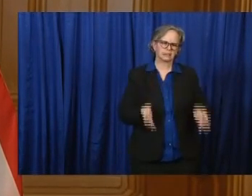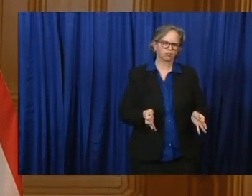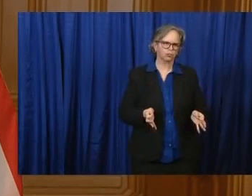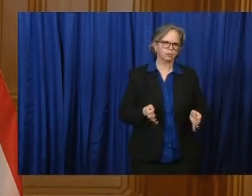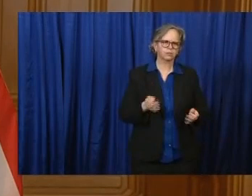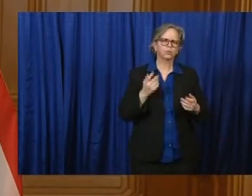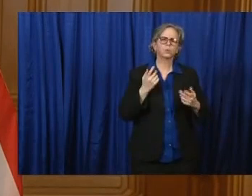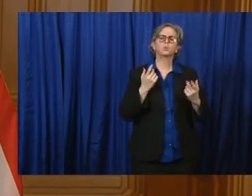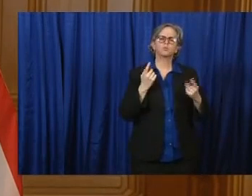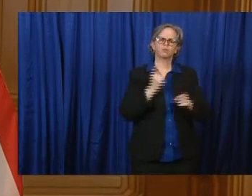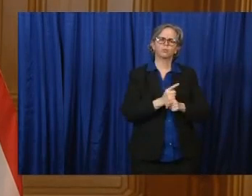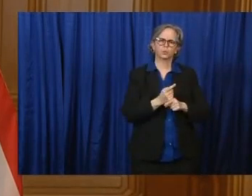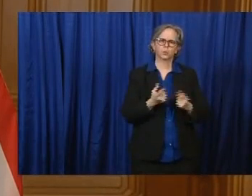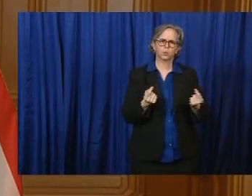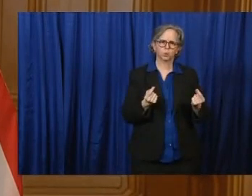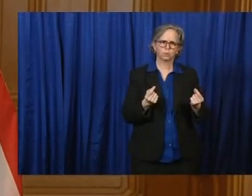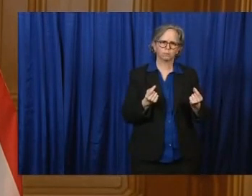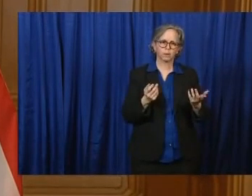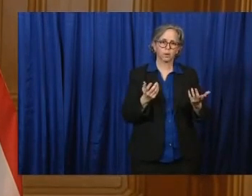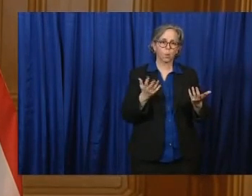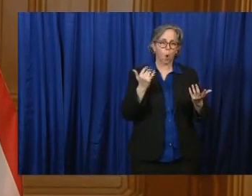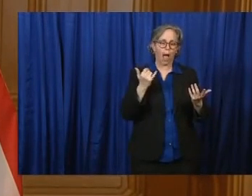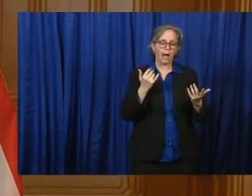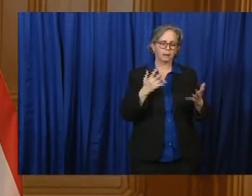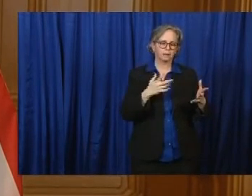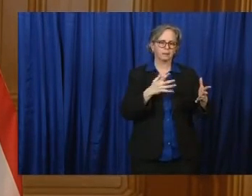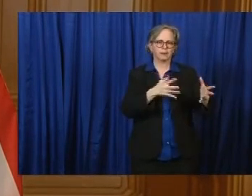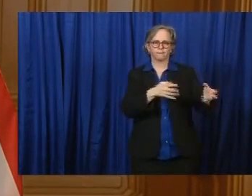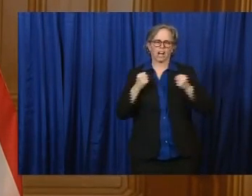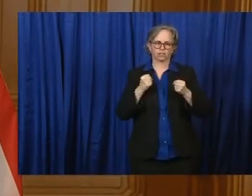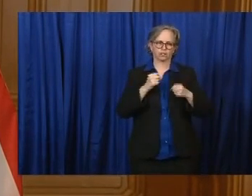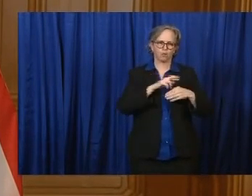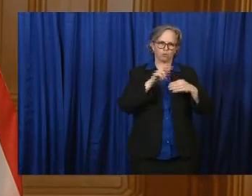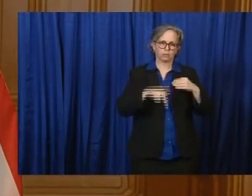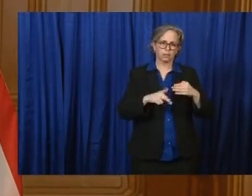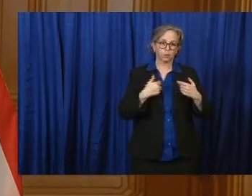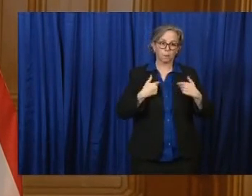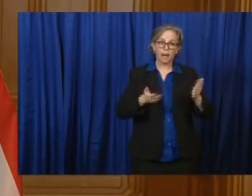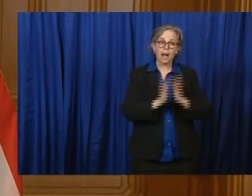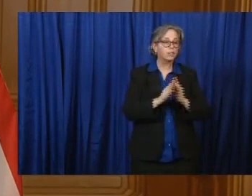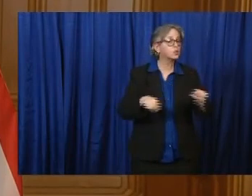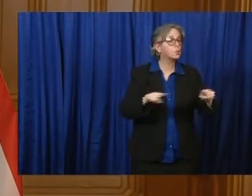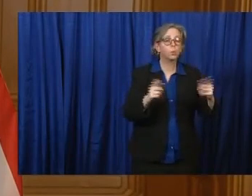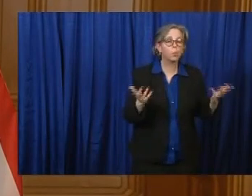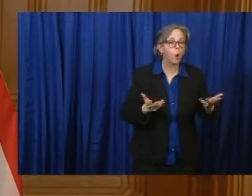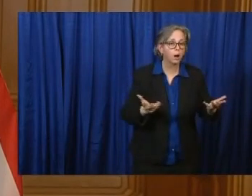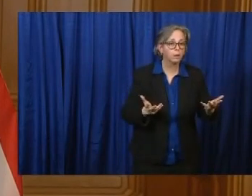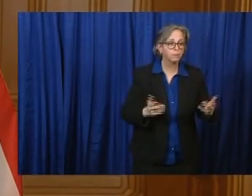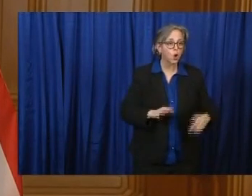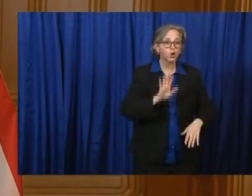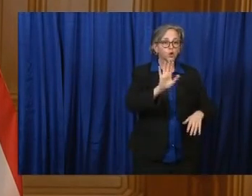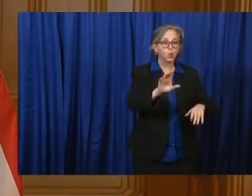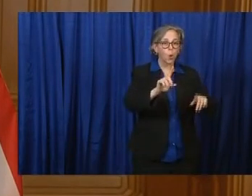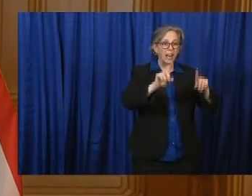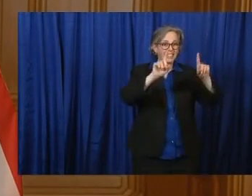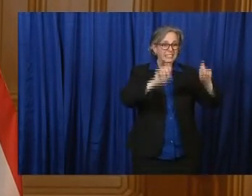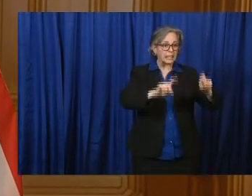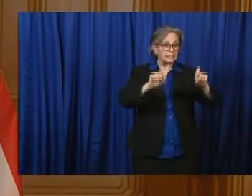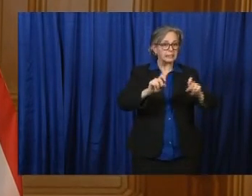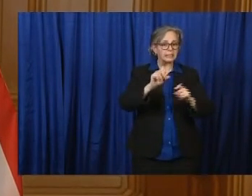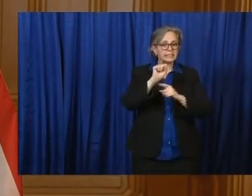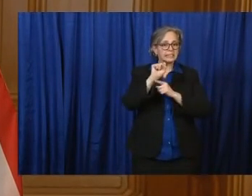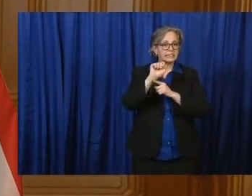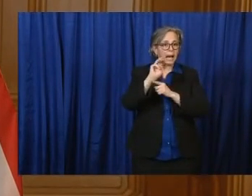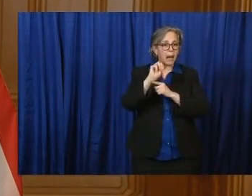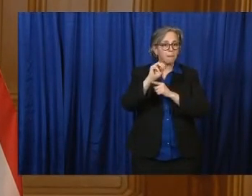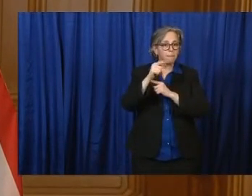results, or at least quicker results. And that is, please send your samples when someone is tested. Please send them